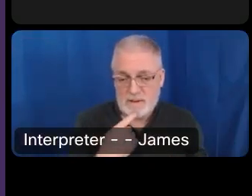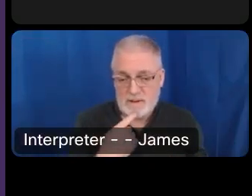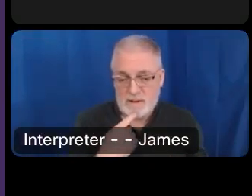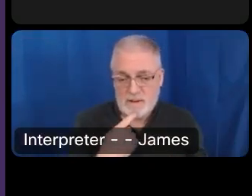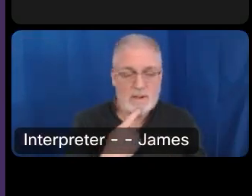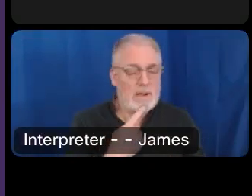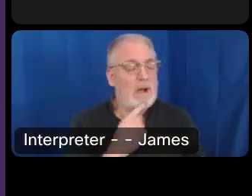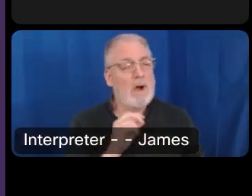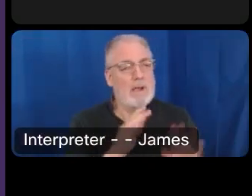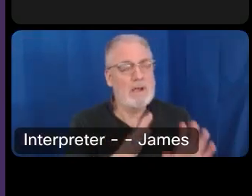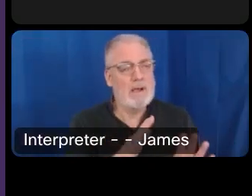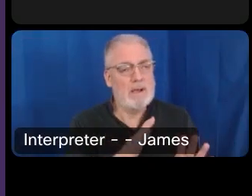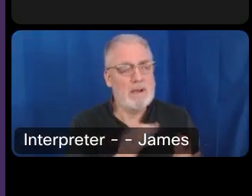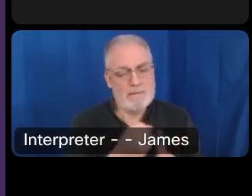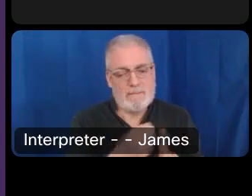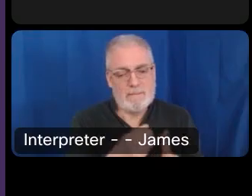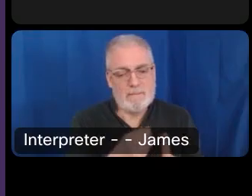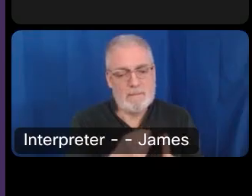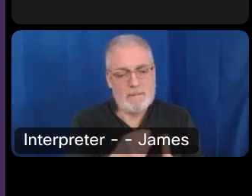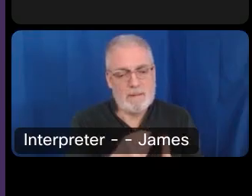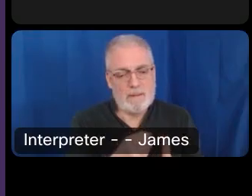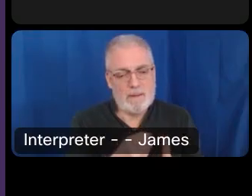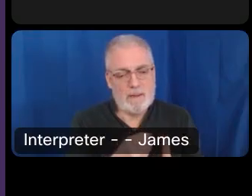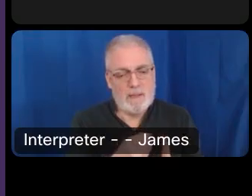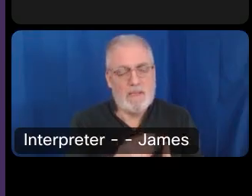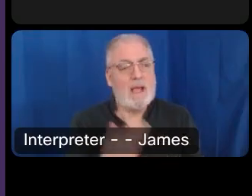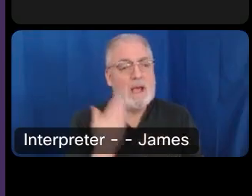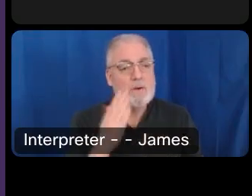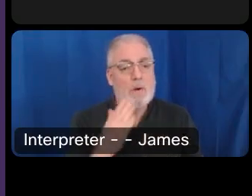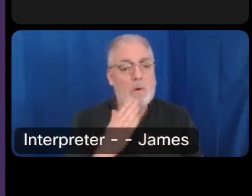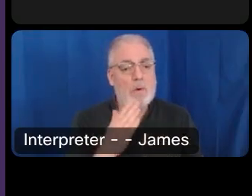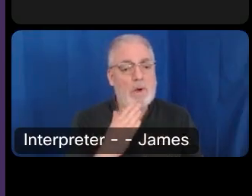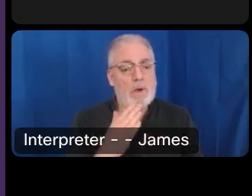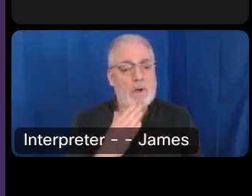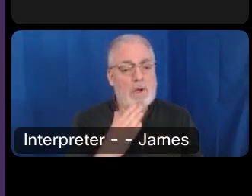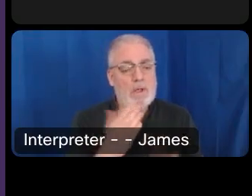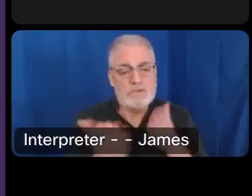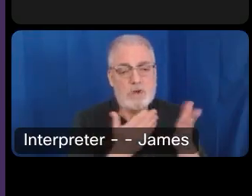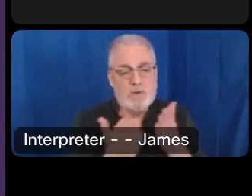Because I'll be honest, I have no idea what these services are. I've been on this board since almost the beginning.